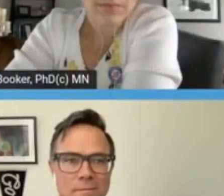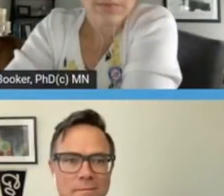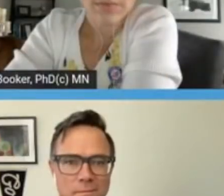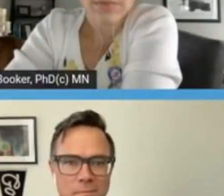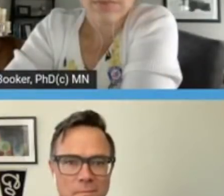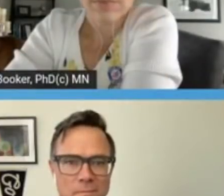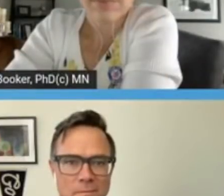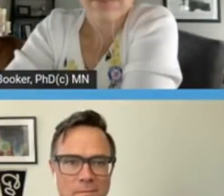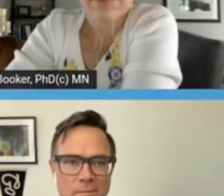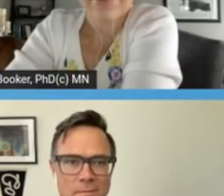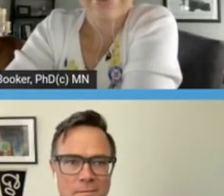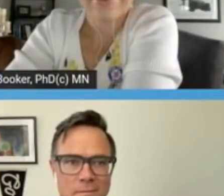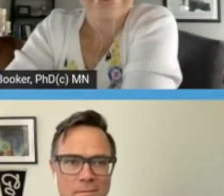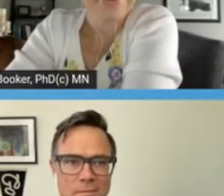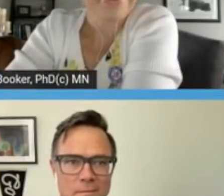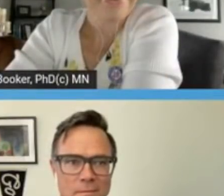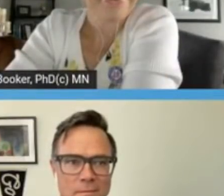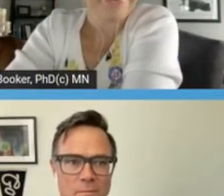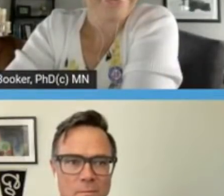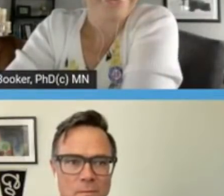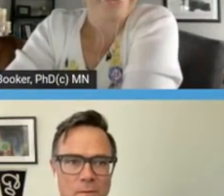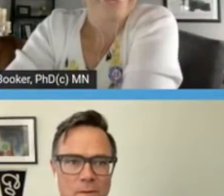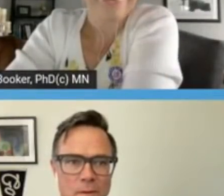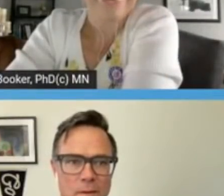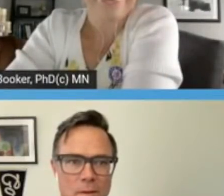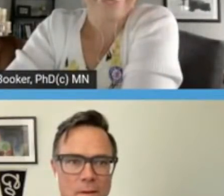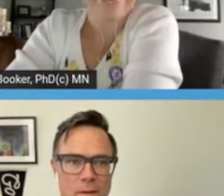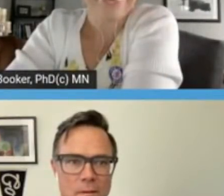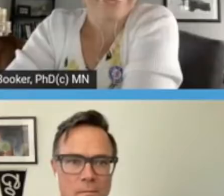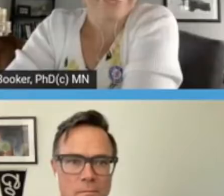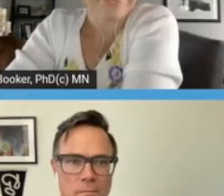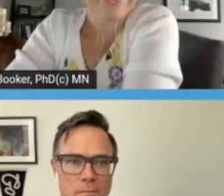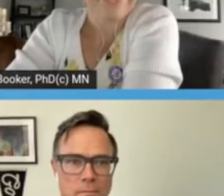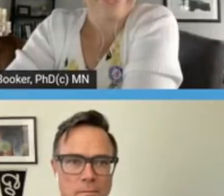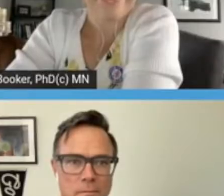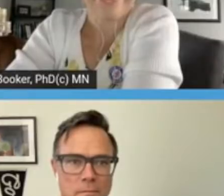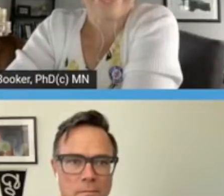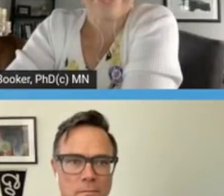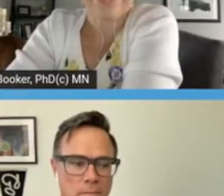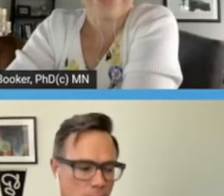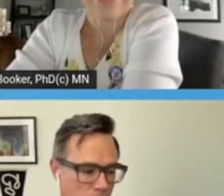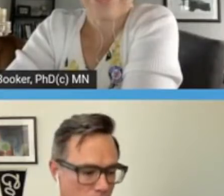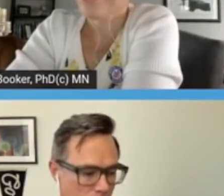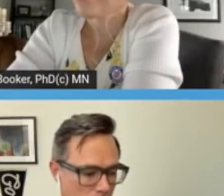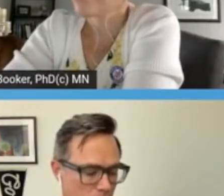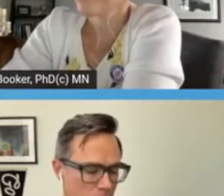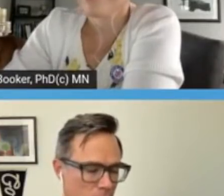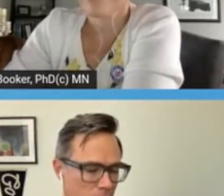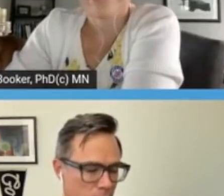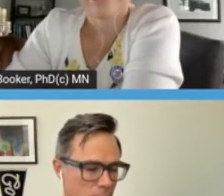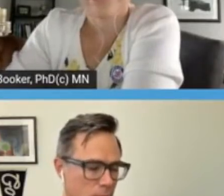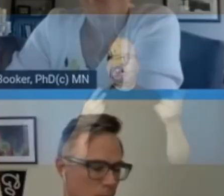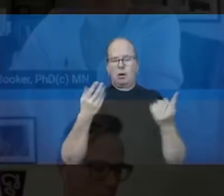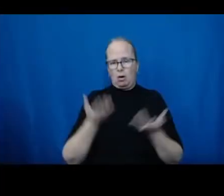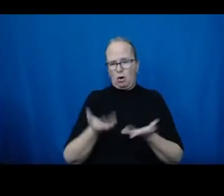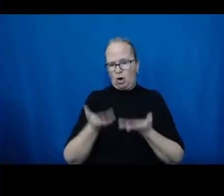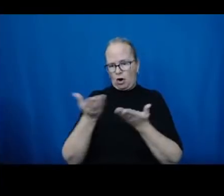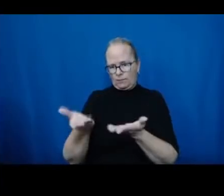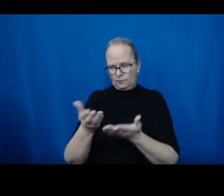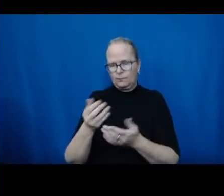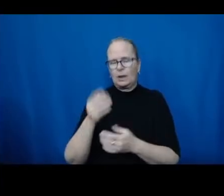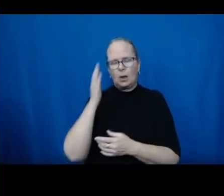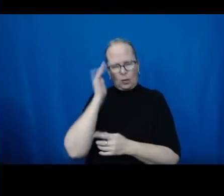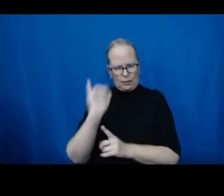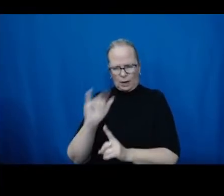in TikTok a unique icebreaker that I had never heard before on that scale, from 1 to 10 or 0 to